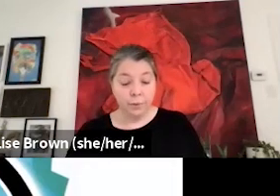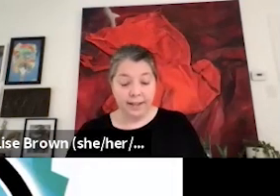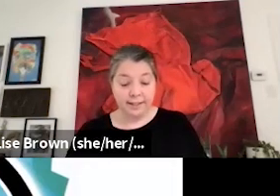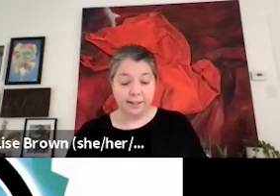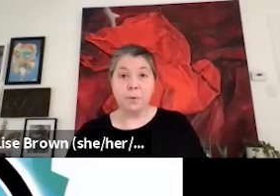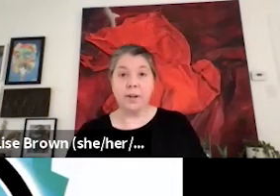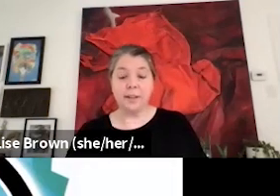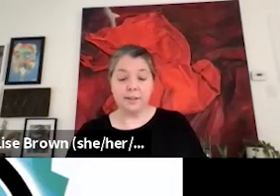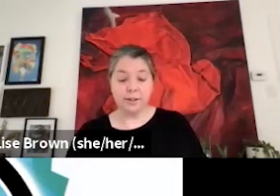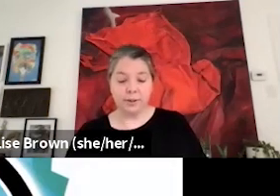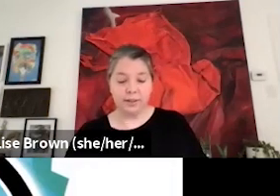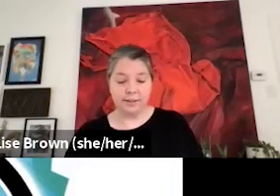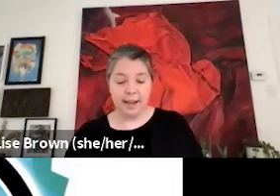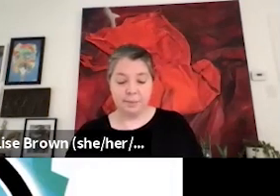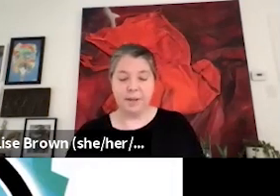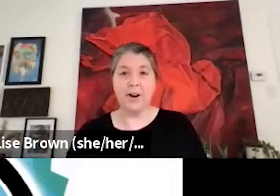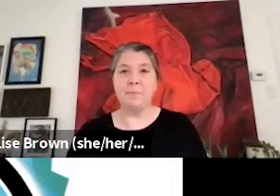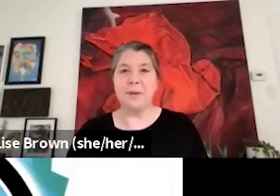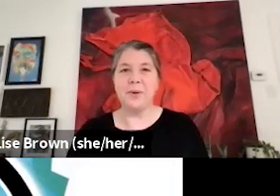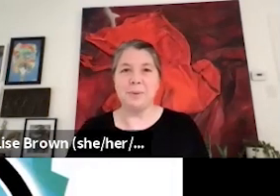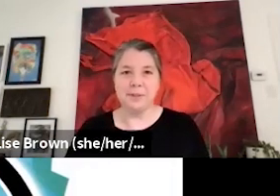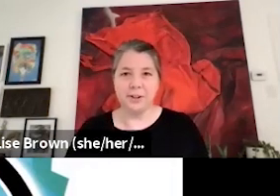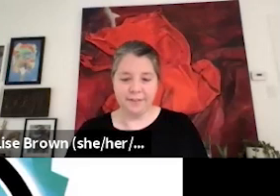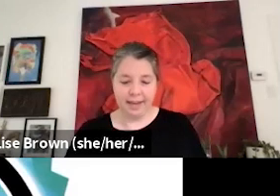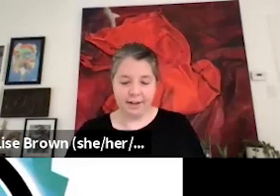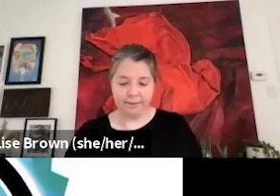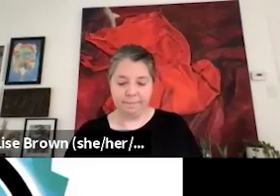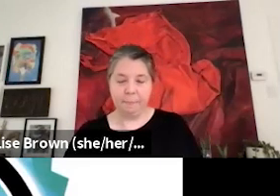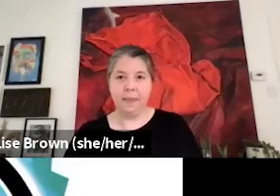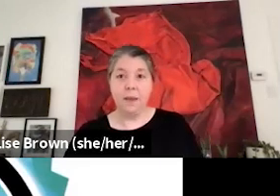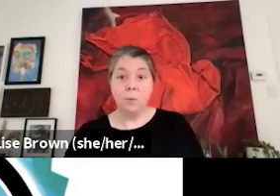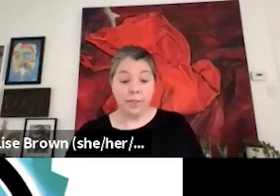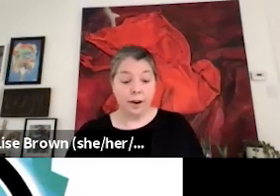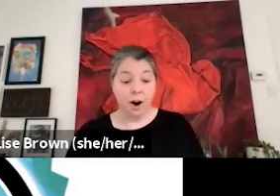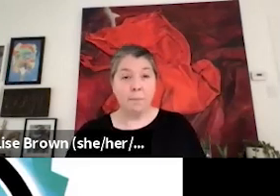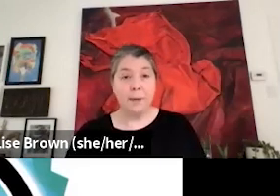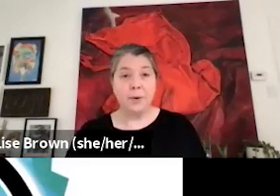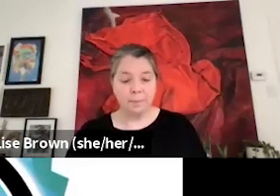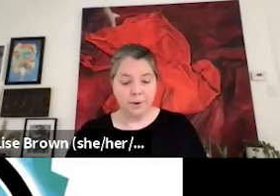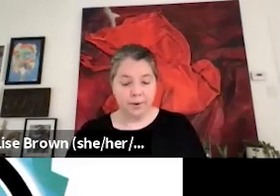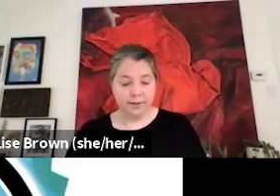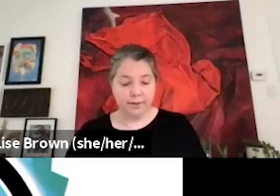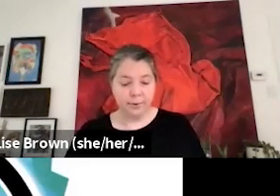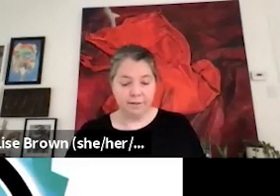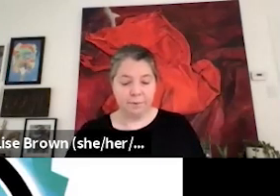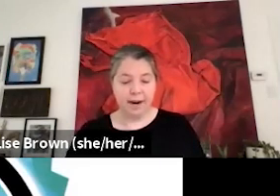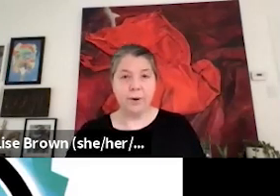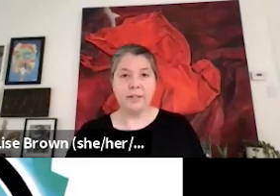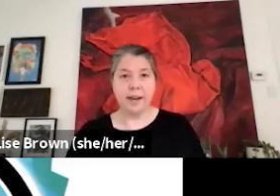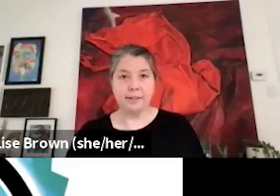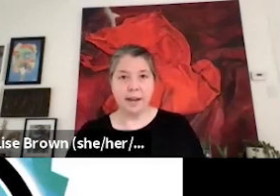One of the ways that supports us to do this has been our B Corp certification. Within our B Corp goals, we